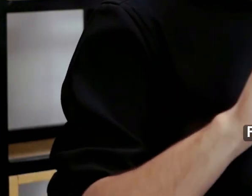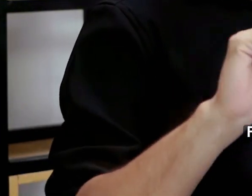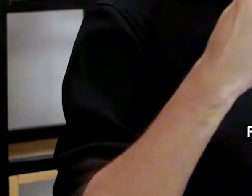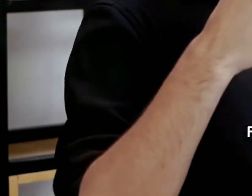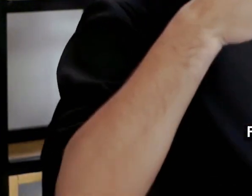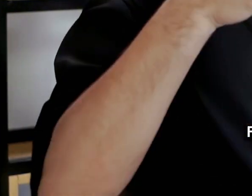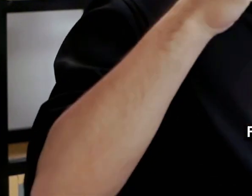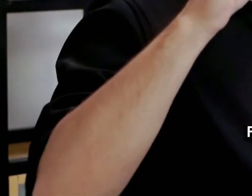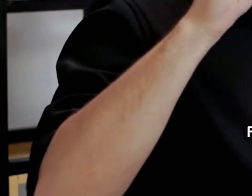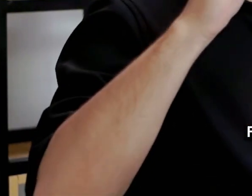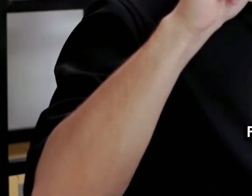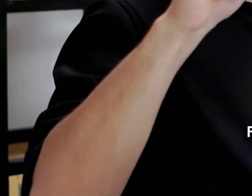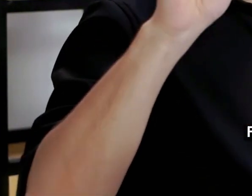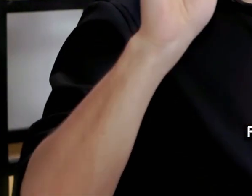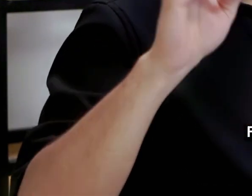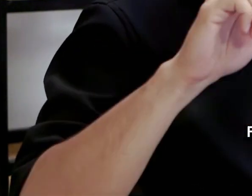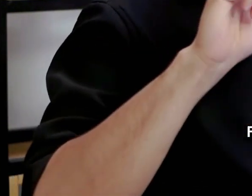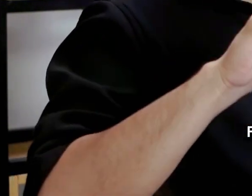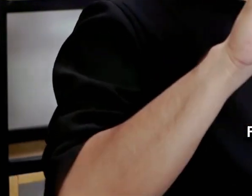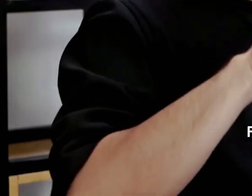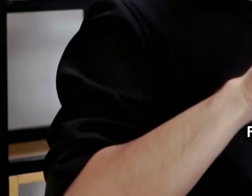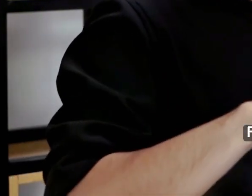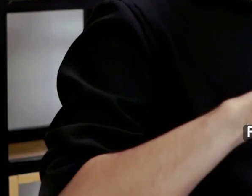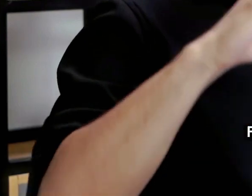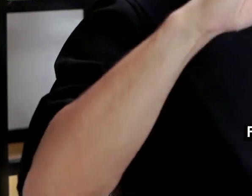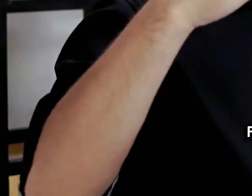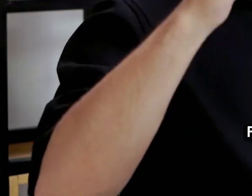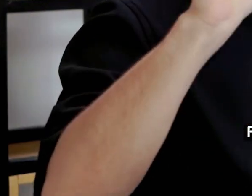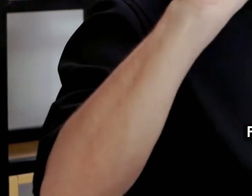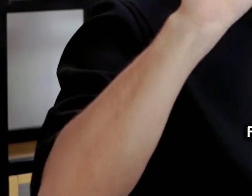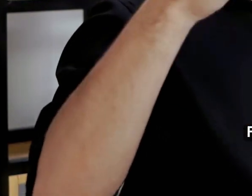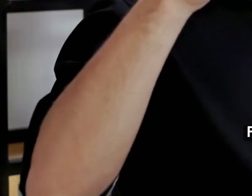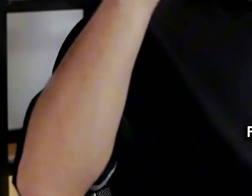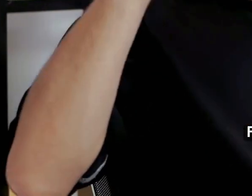First, go to Google and search ChatGPT.